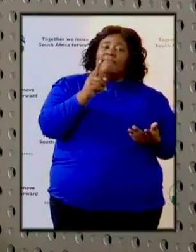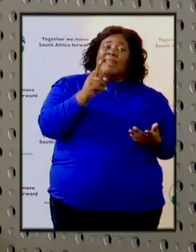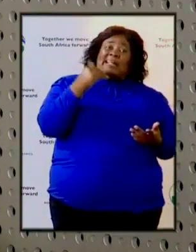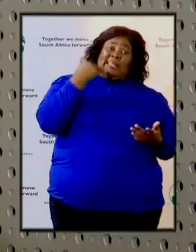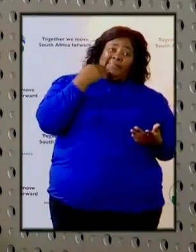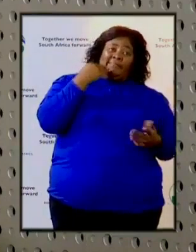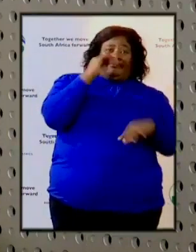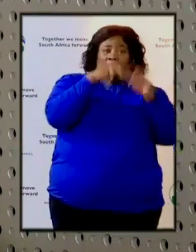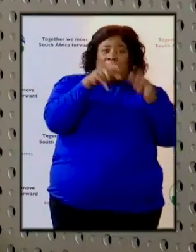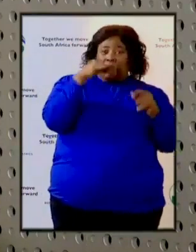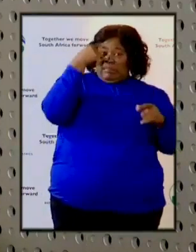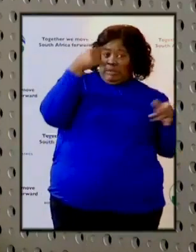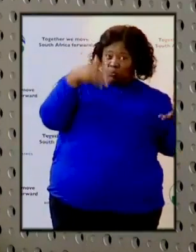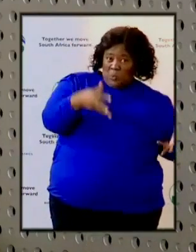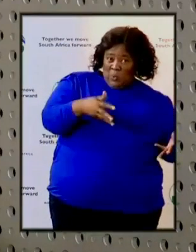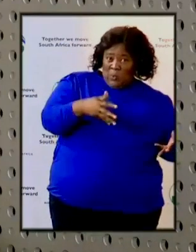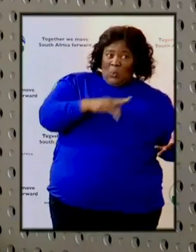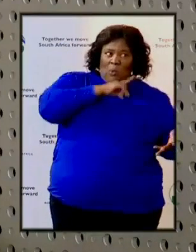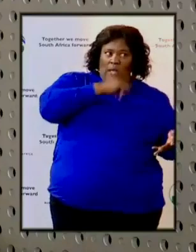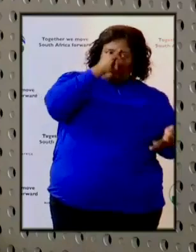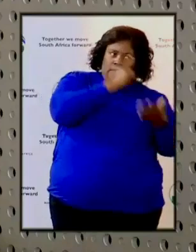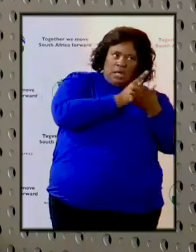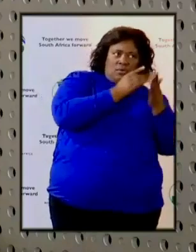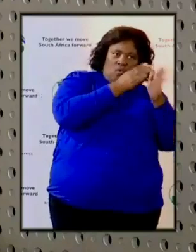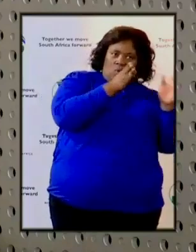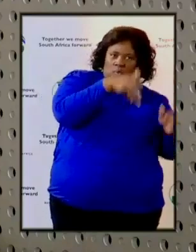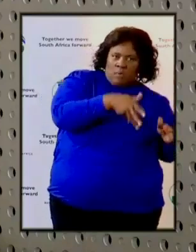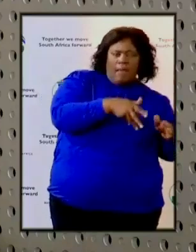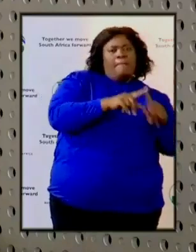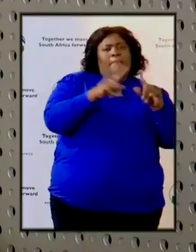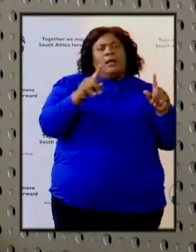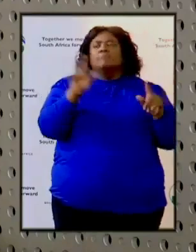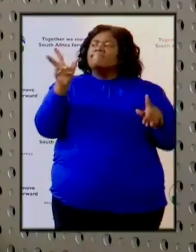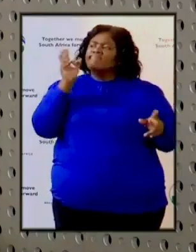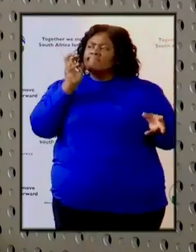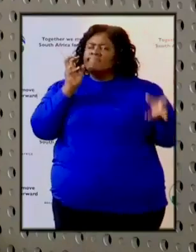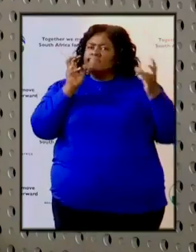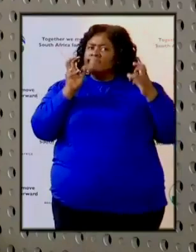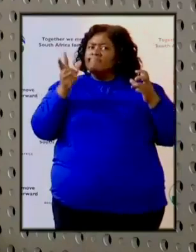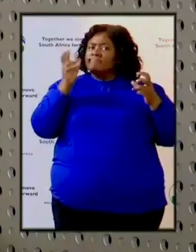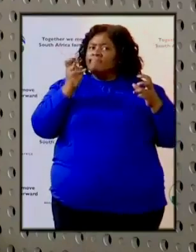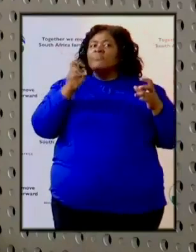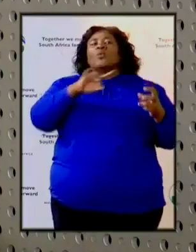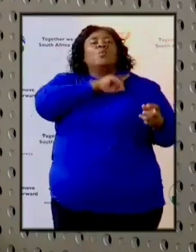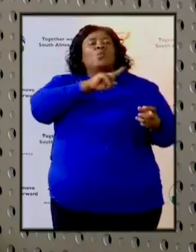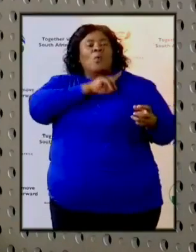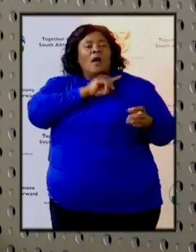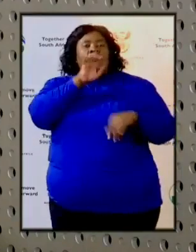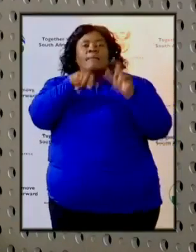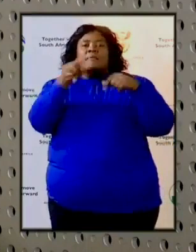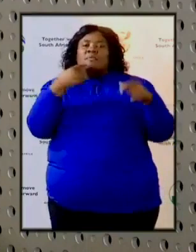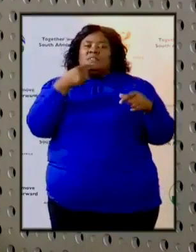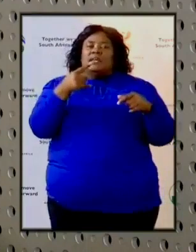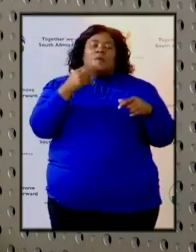besicabanga ukuvula asingabe sisawuvula ngoba kuyezwakala ukuthi yini abantu bethi